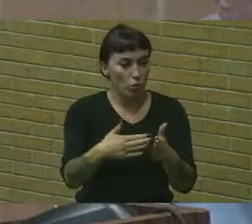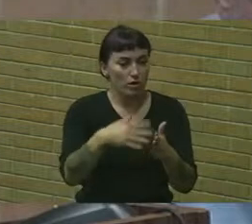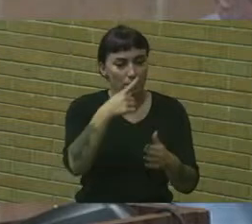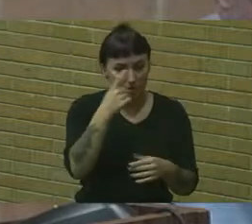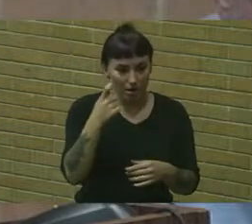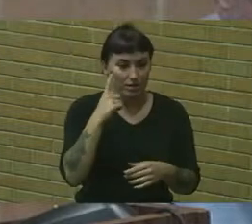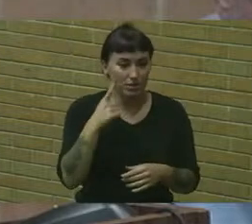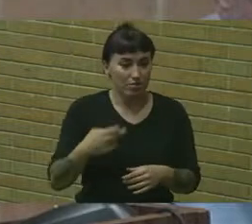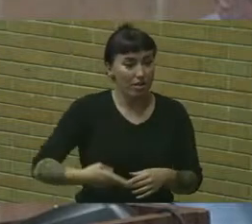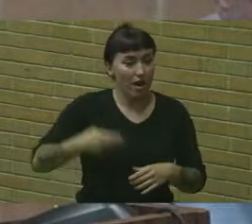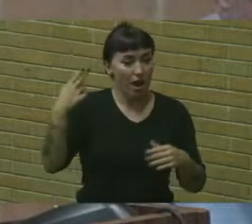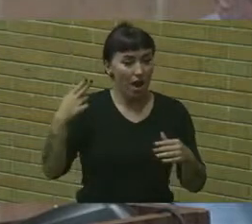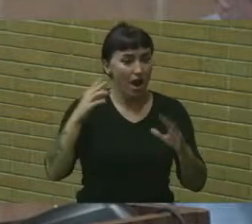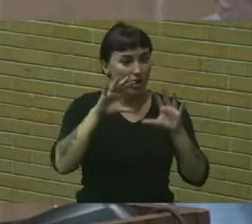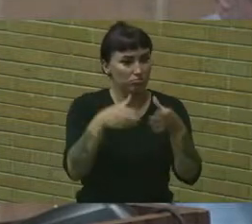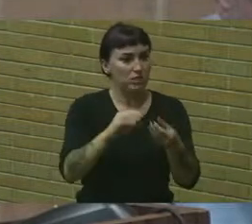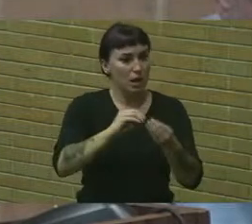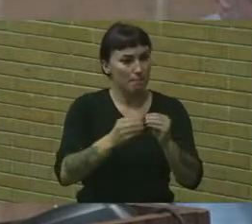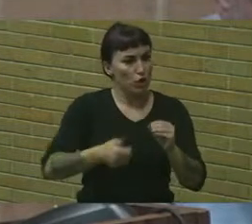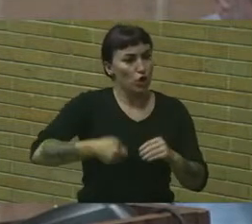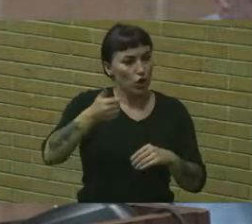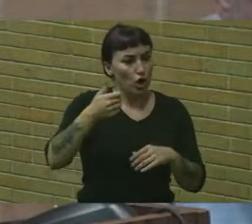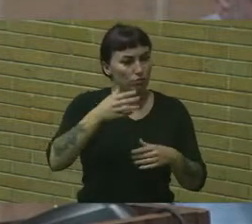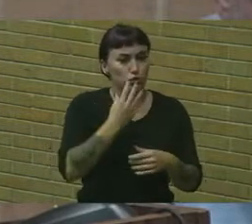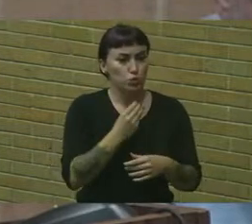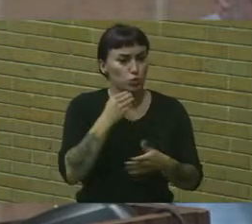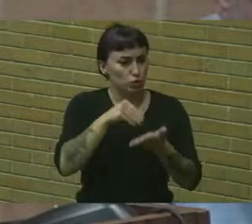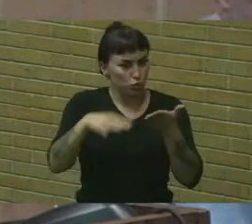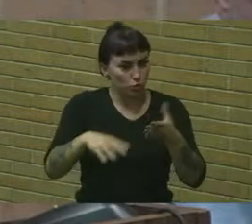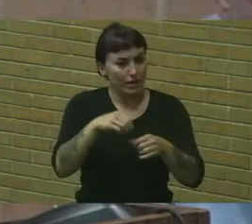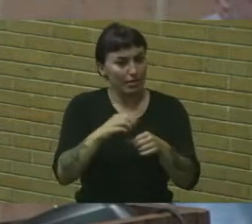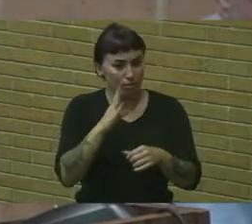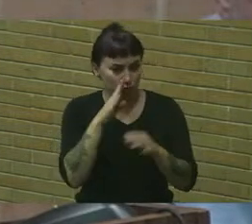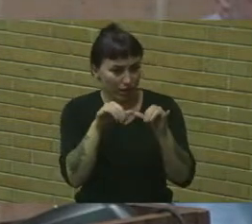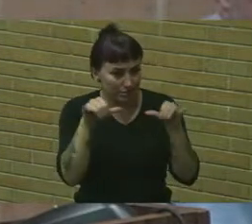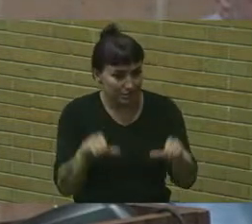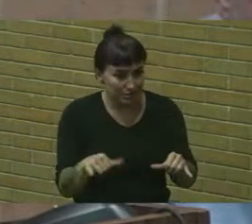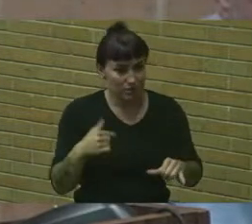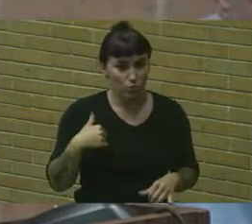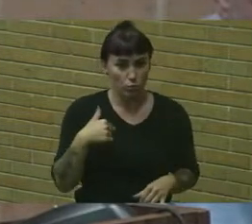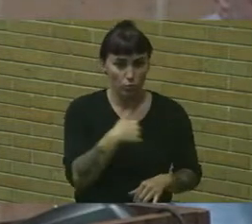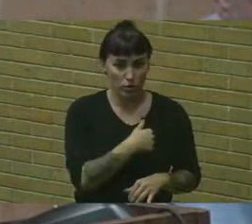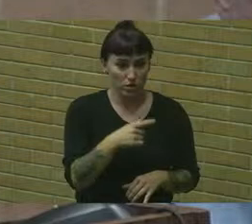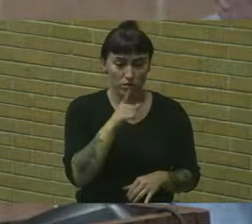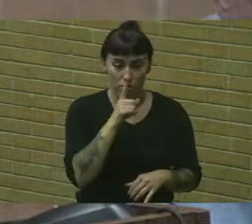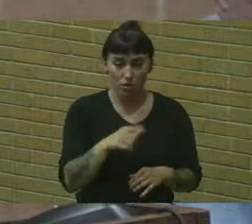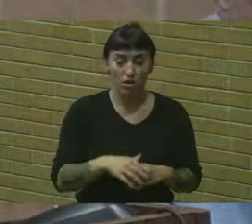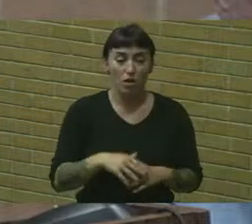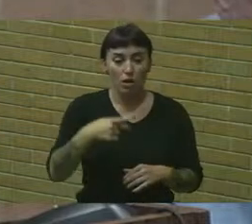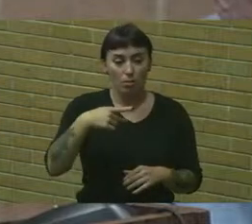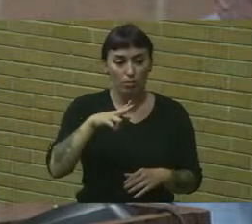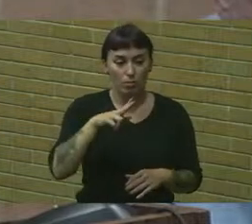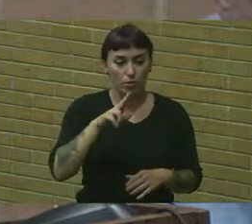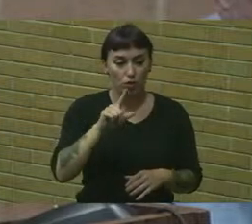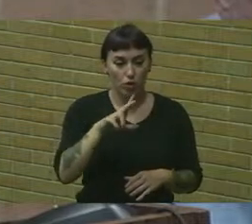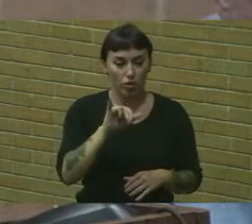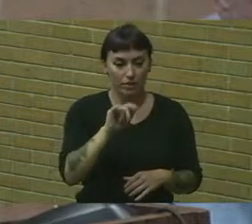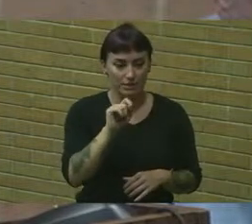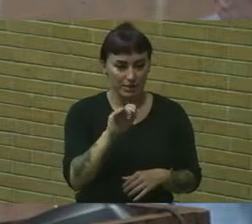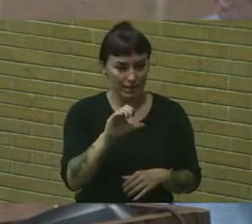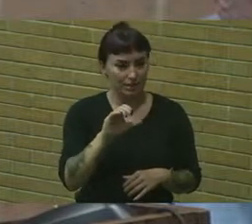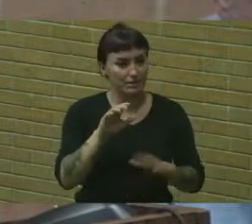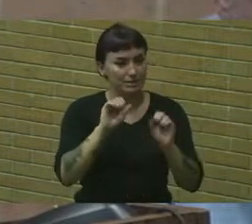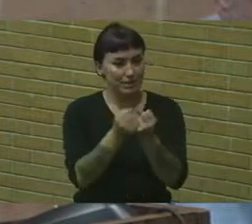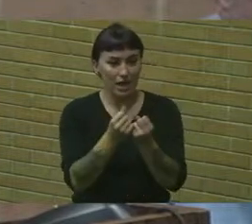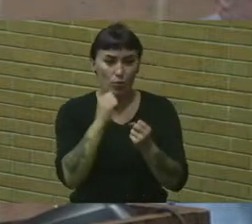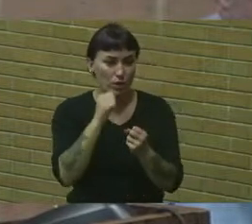of the high concentration of Jewish students at the Brighton system. We are a pluralistic society. We did not have